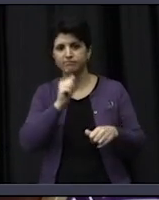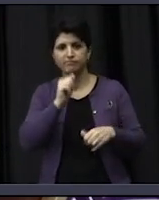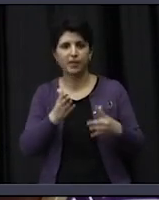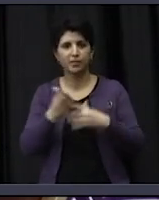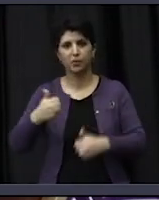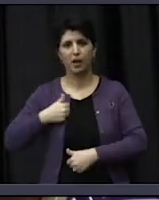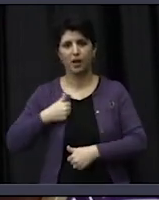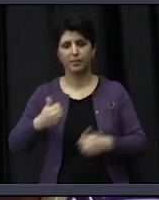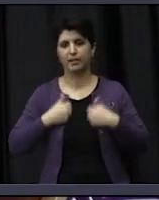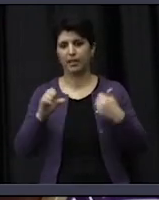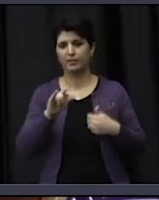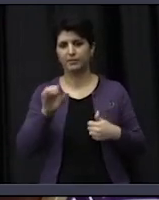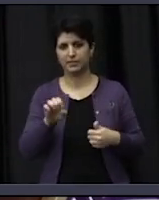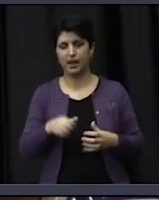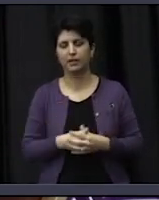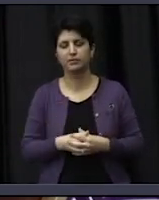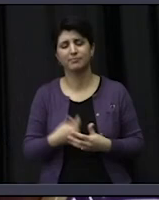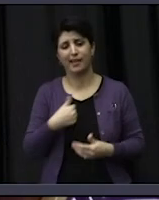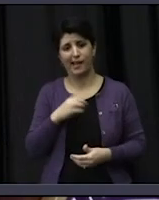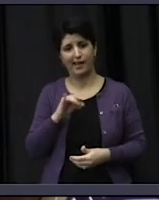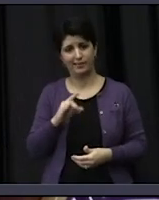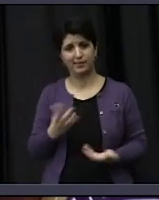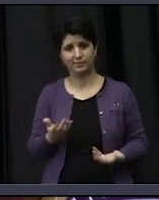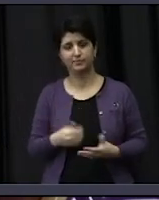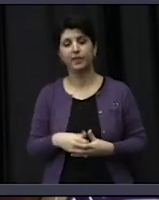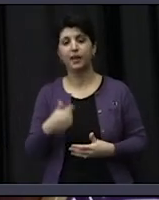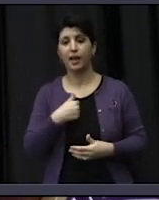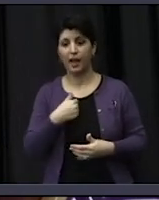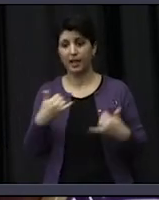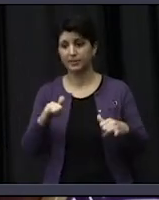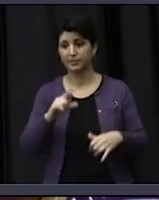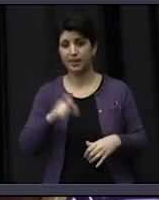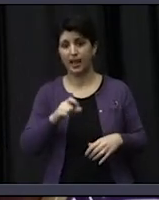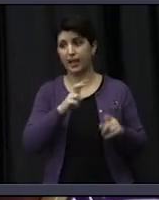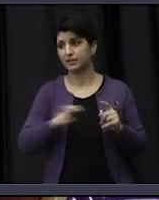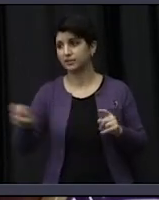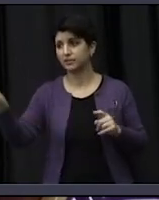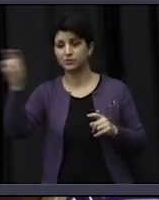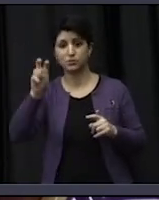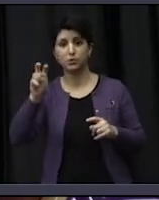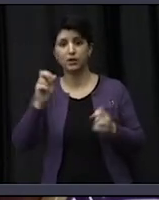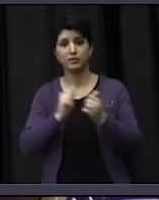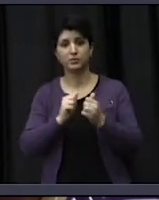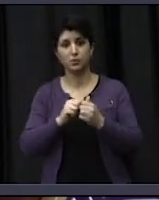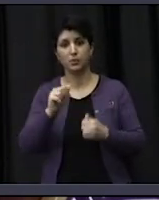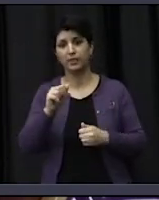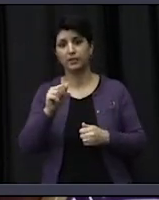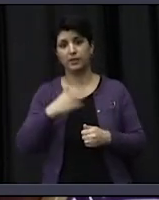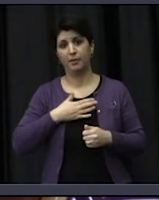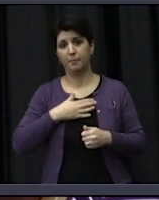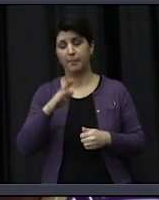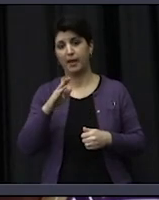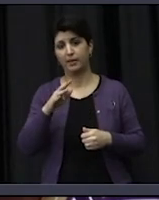away to continue serving the country, he stayed back home, motherless. It was a lifestyle I knew